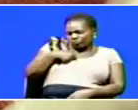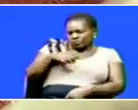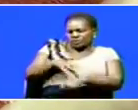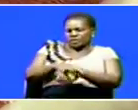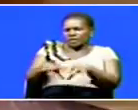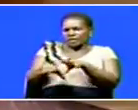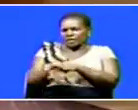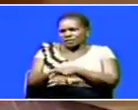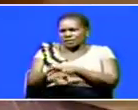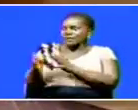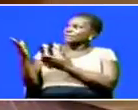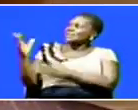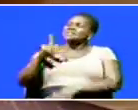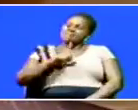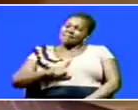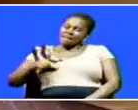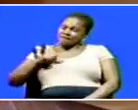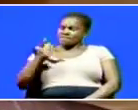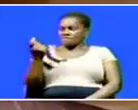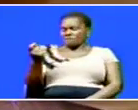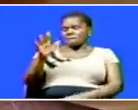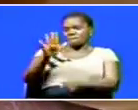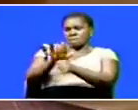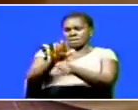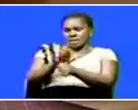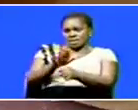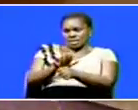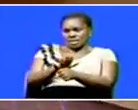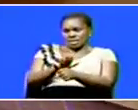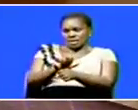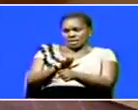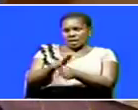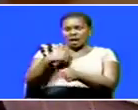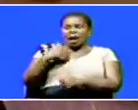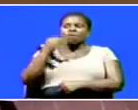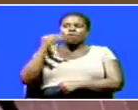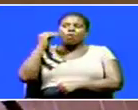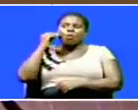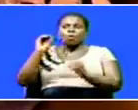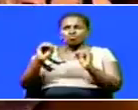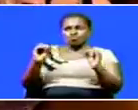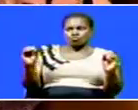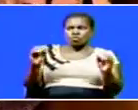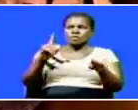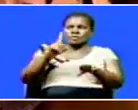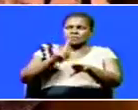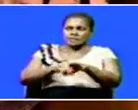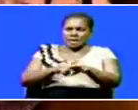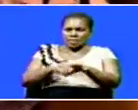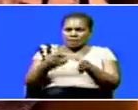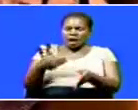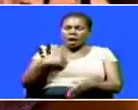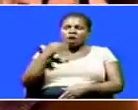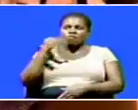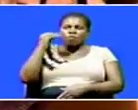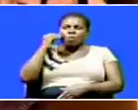jacket. These are the lucky few. A majority have no such homes to go to. At the moment, there is no